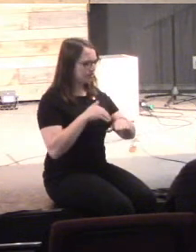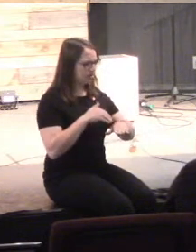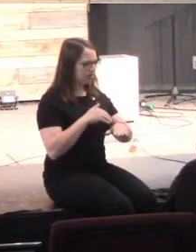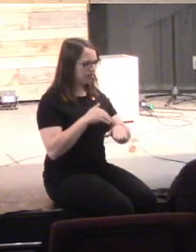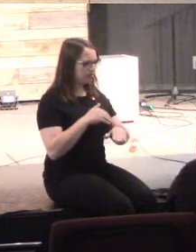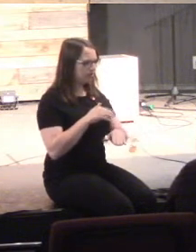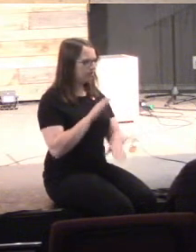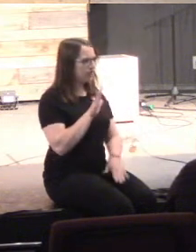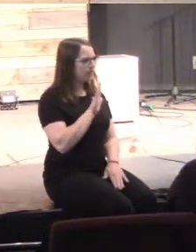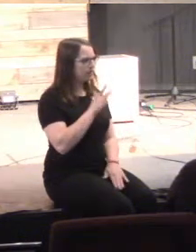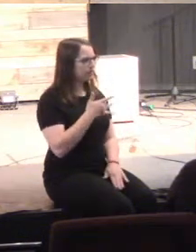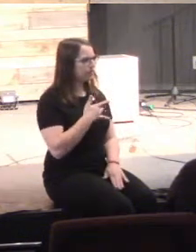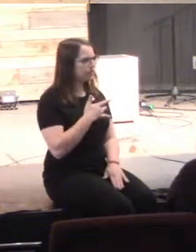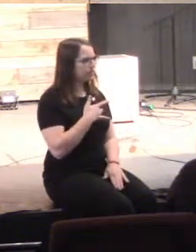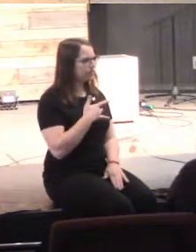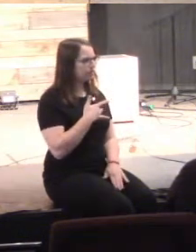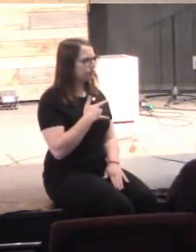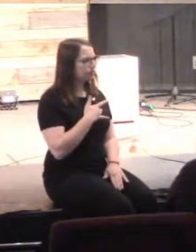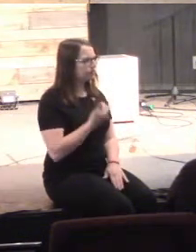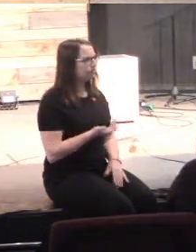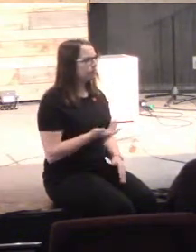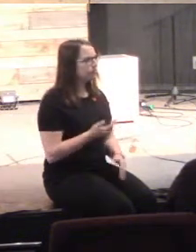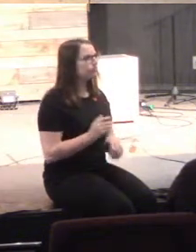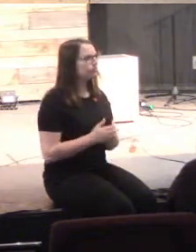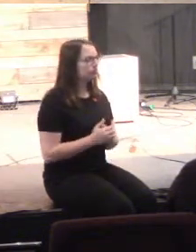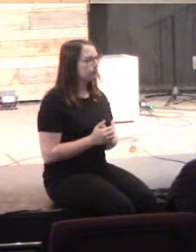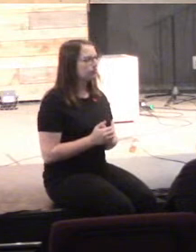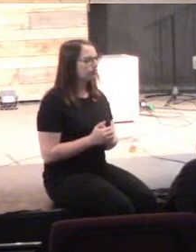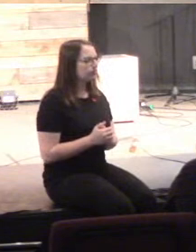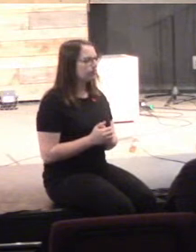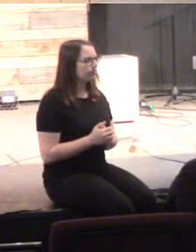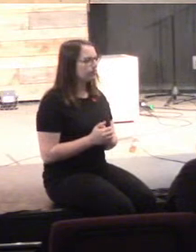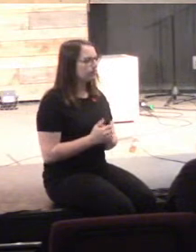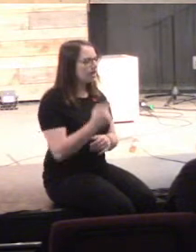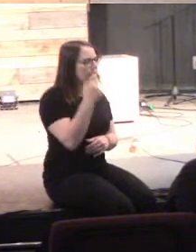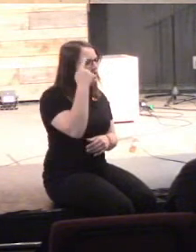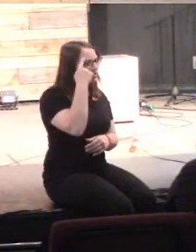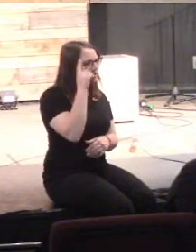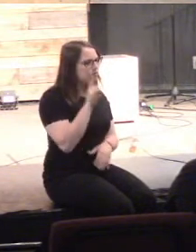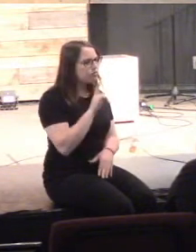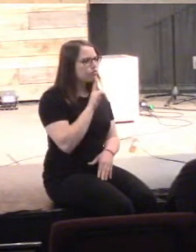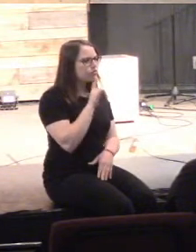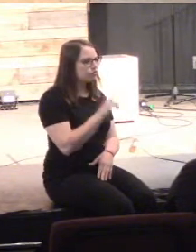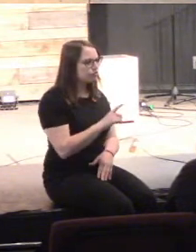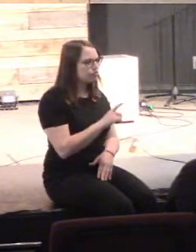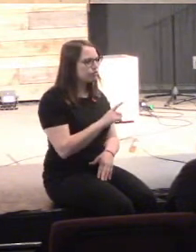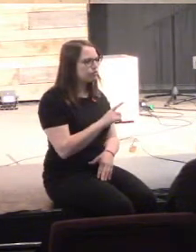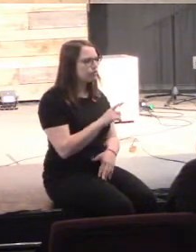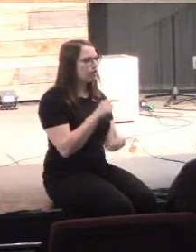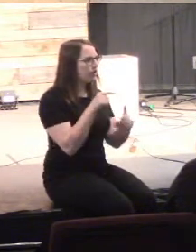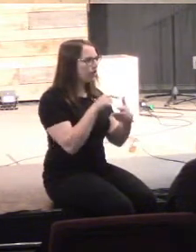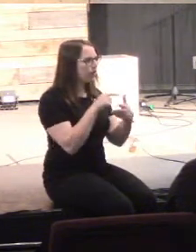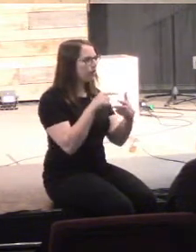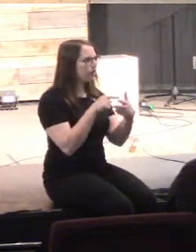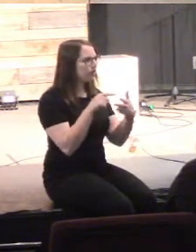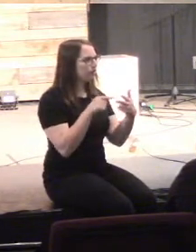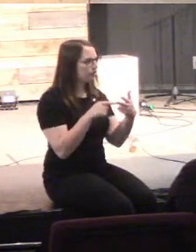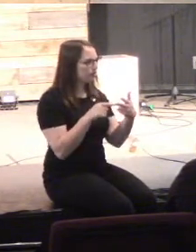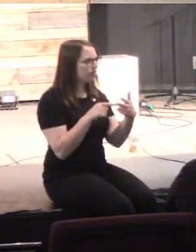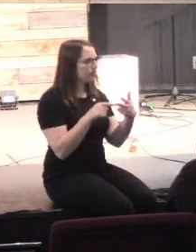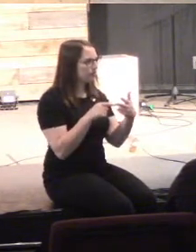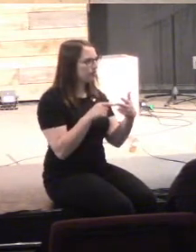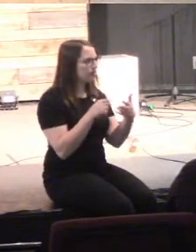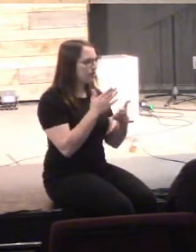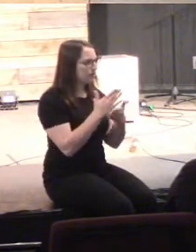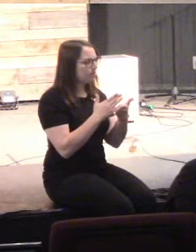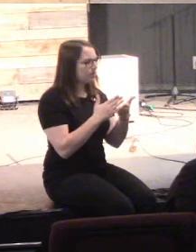now? And I think the thing that was kind of true of all three parts of our service today is that there